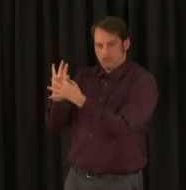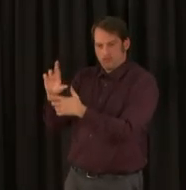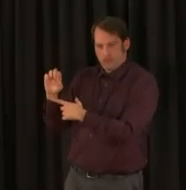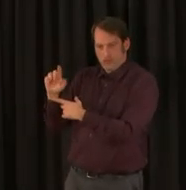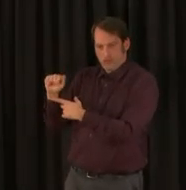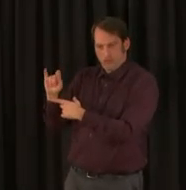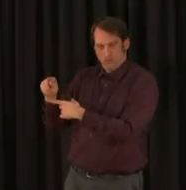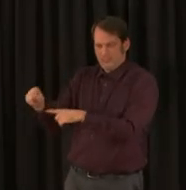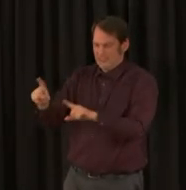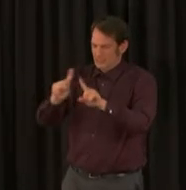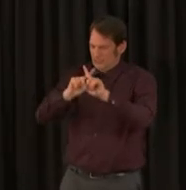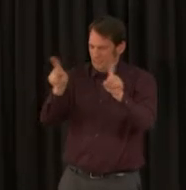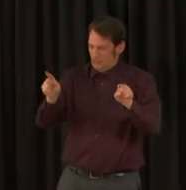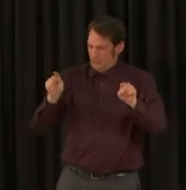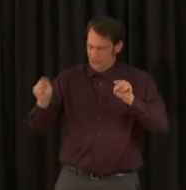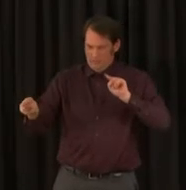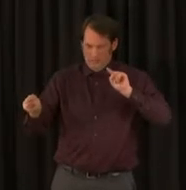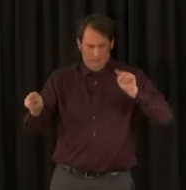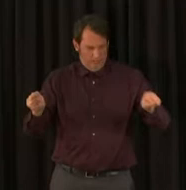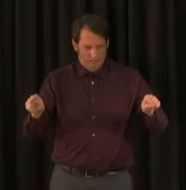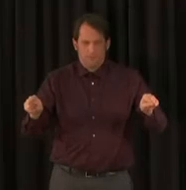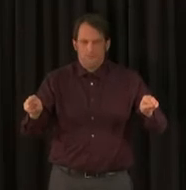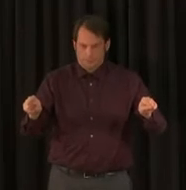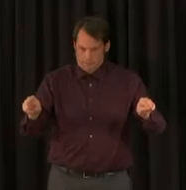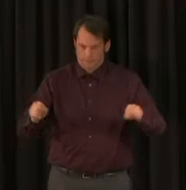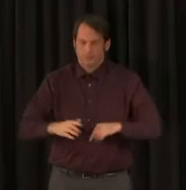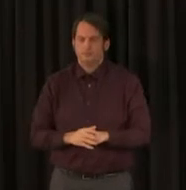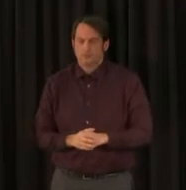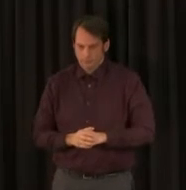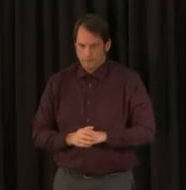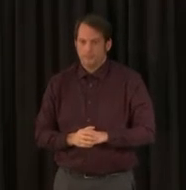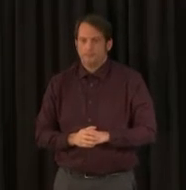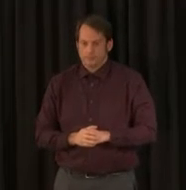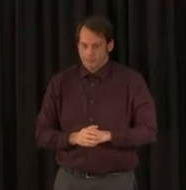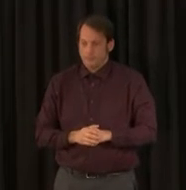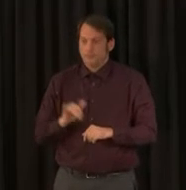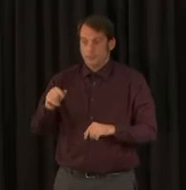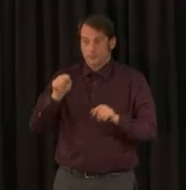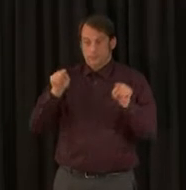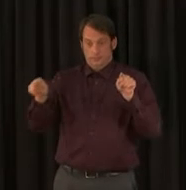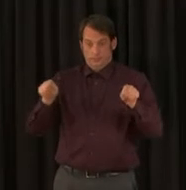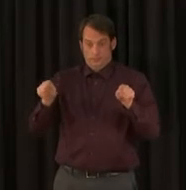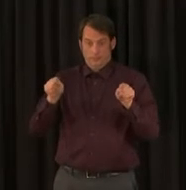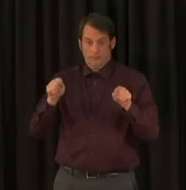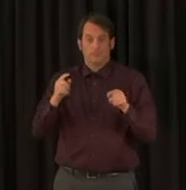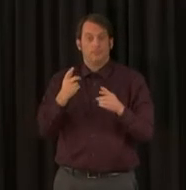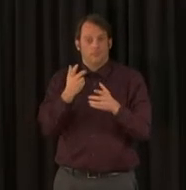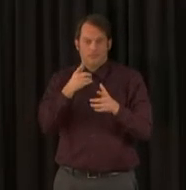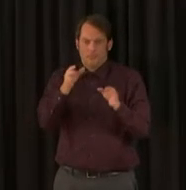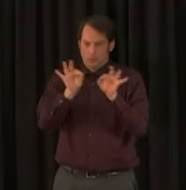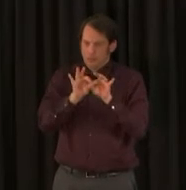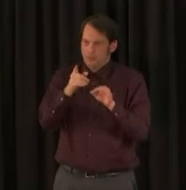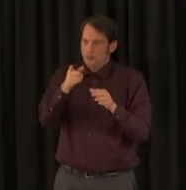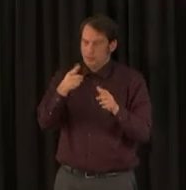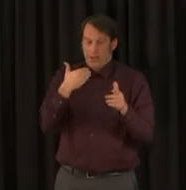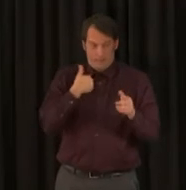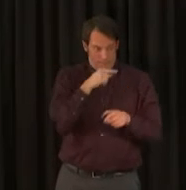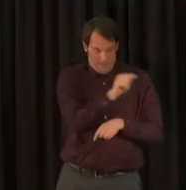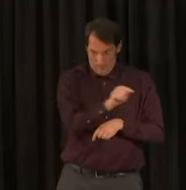secured a banking relationship and an SBA lender that will advocate for them as they are pursuing these important